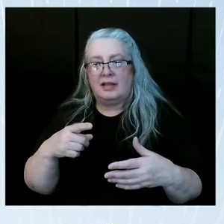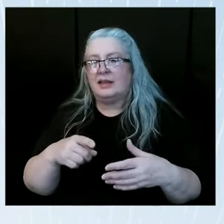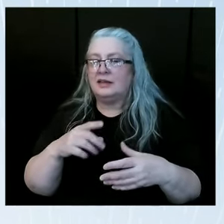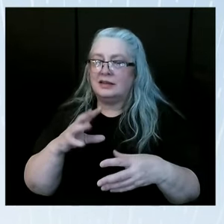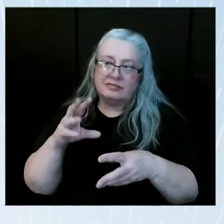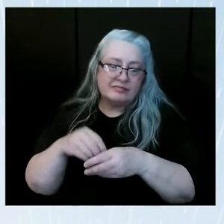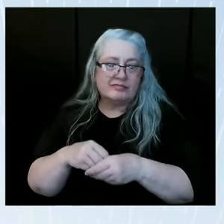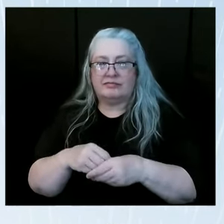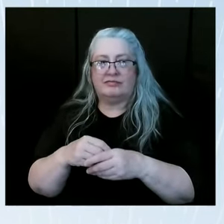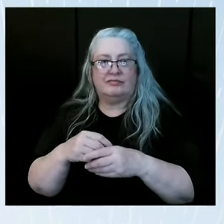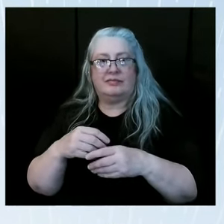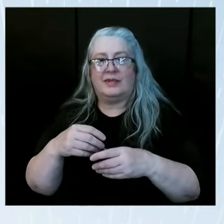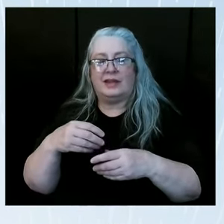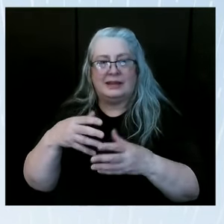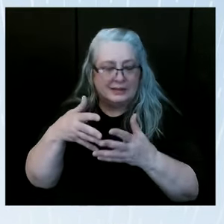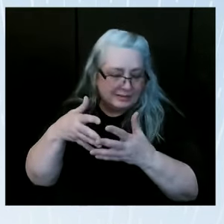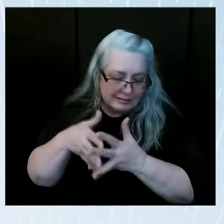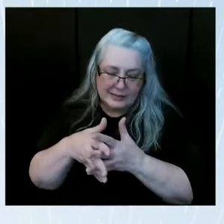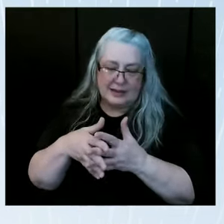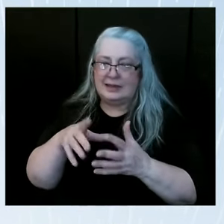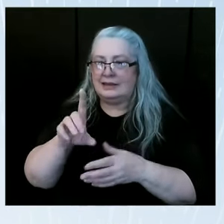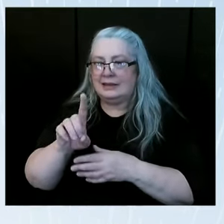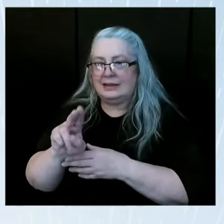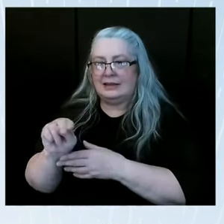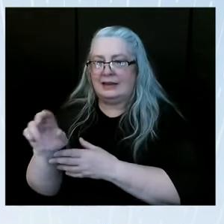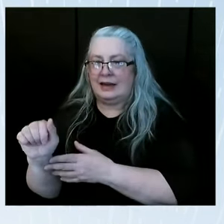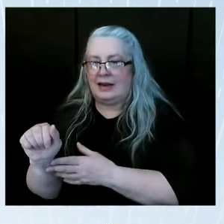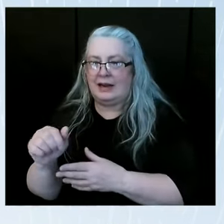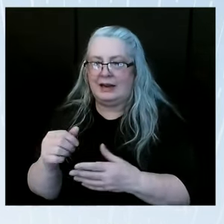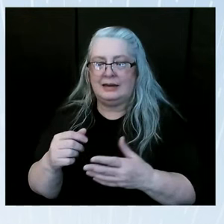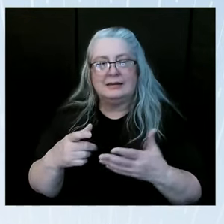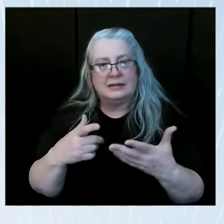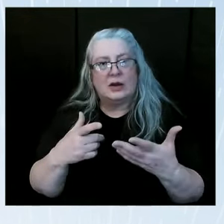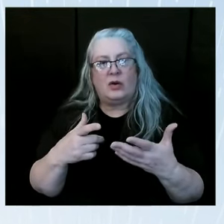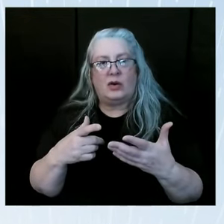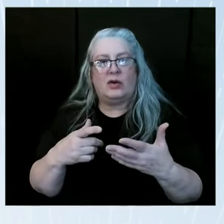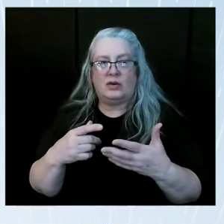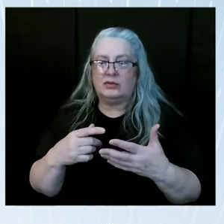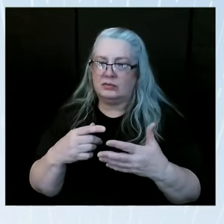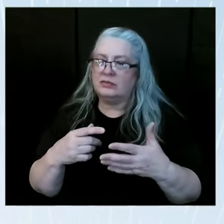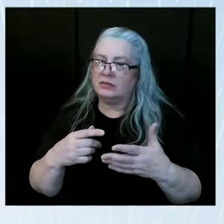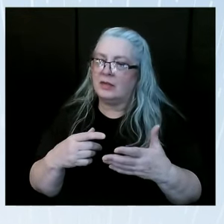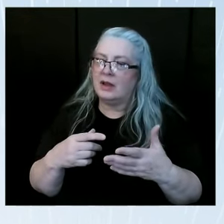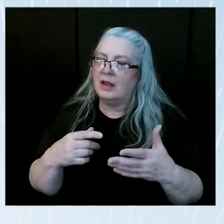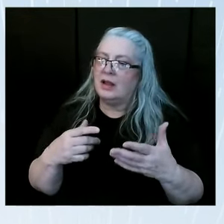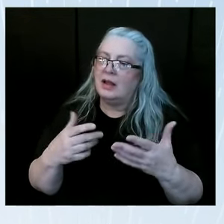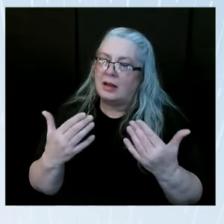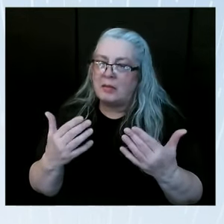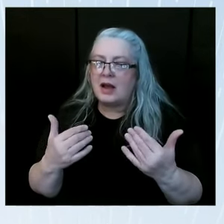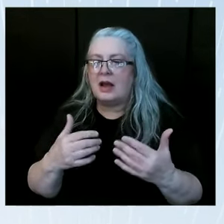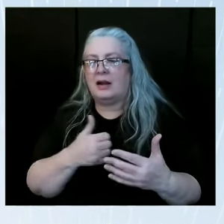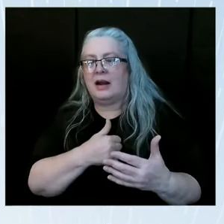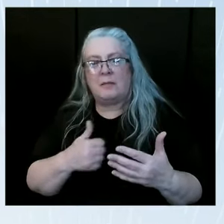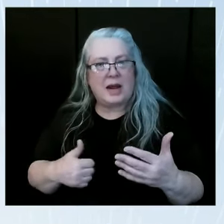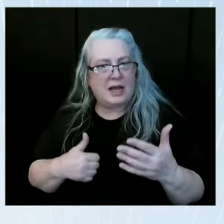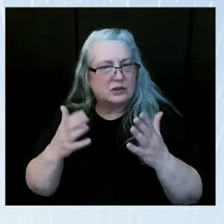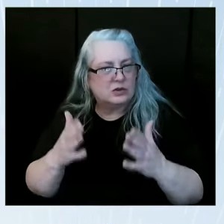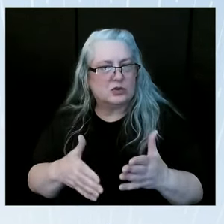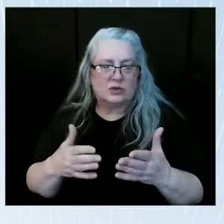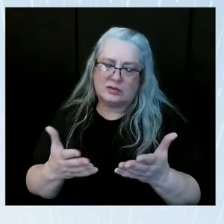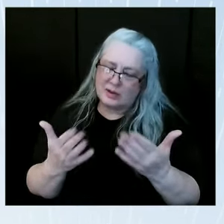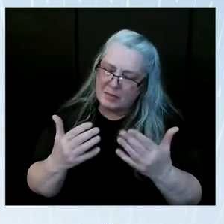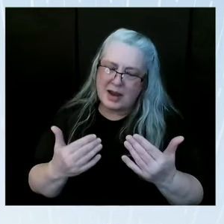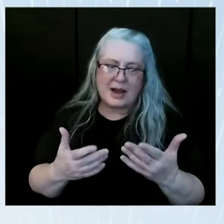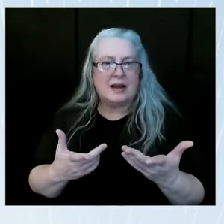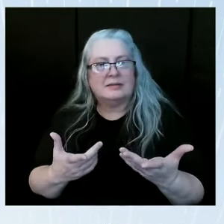ago. Ambassador, welcome aboard. We all look forward to working closely with you. And again, going around is very